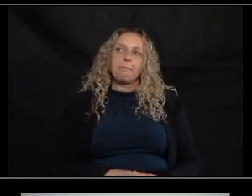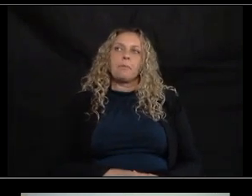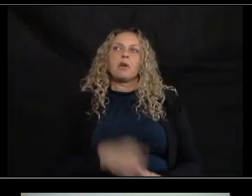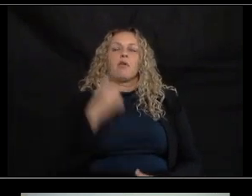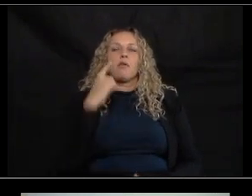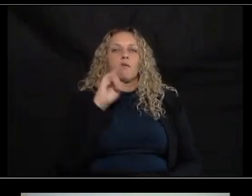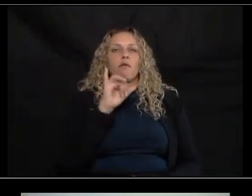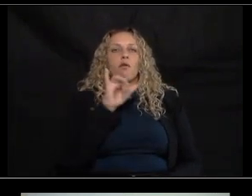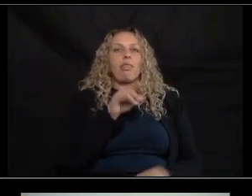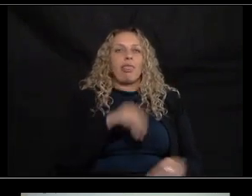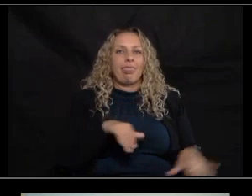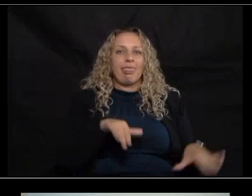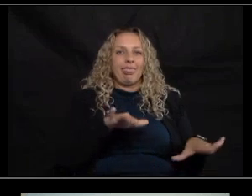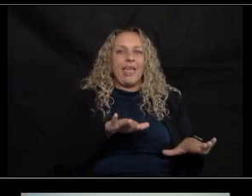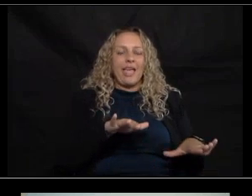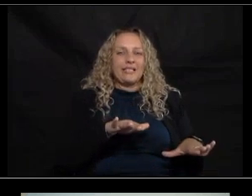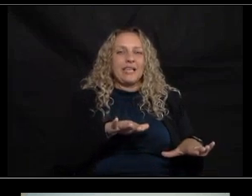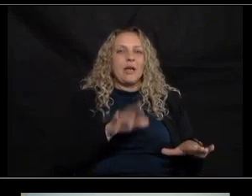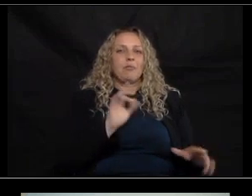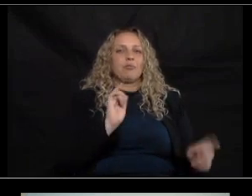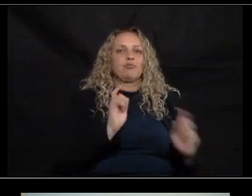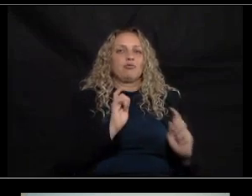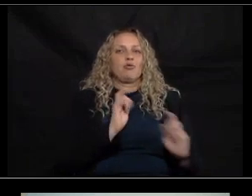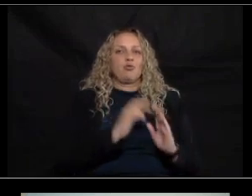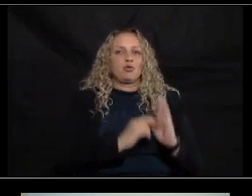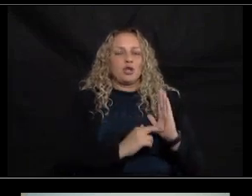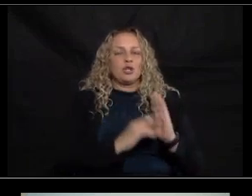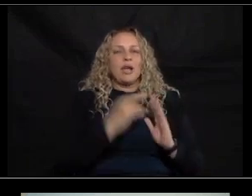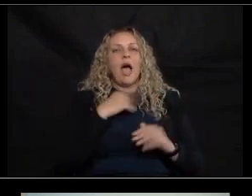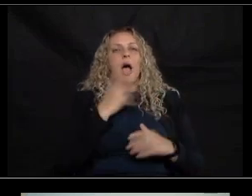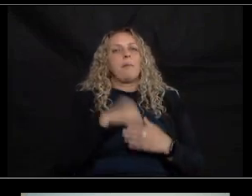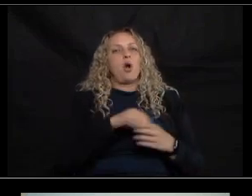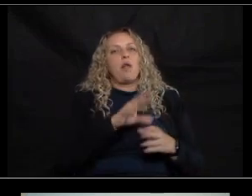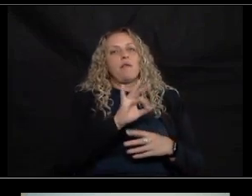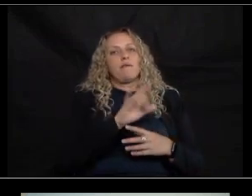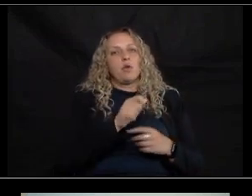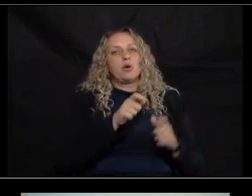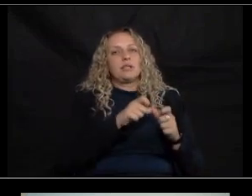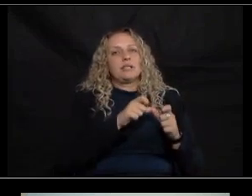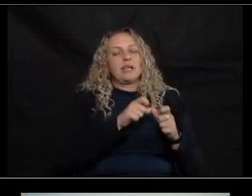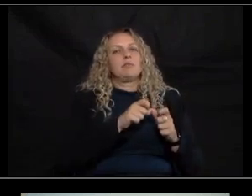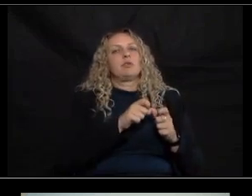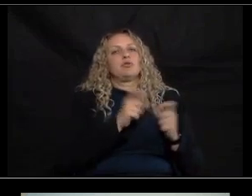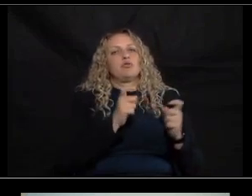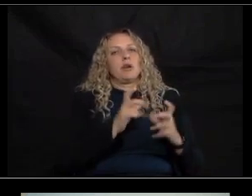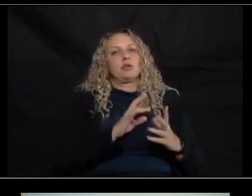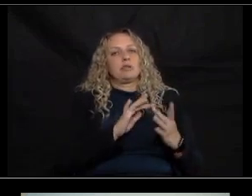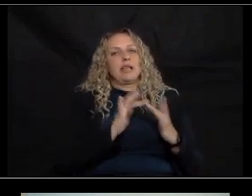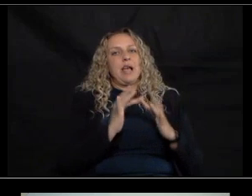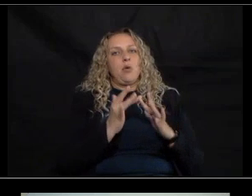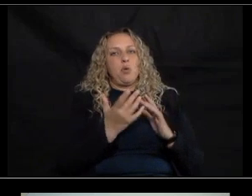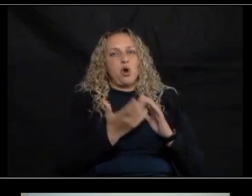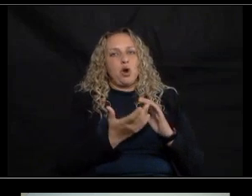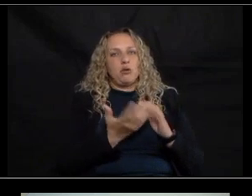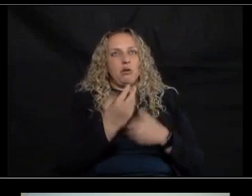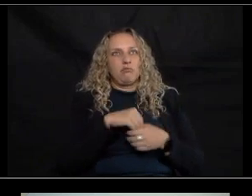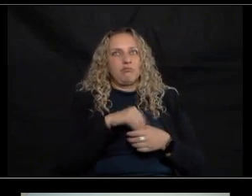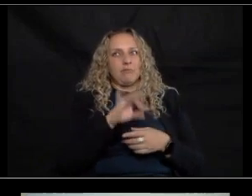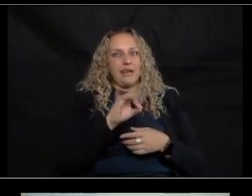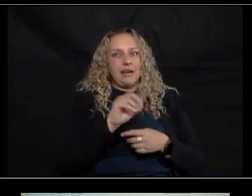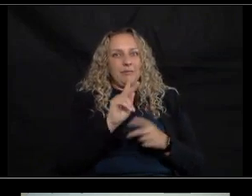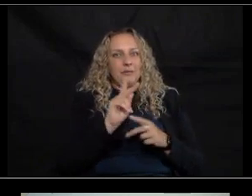For the landscape code changes, I'm part of the Florida Sustainability Directors Network, which is about 80 people in my position